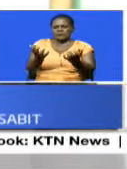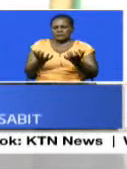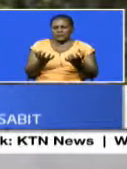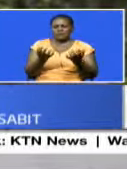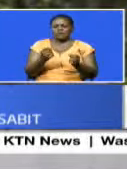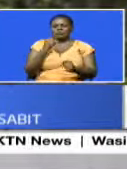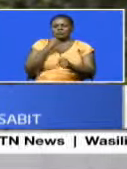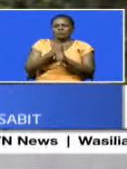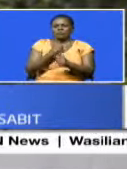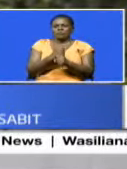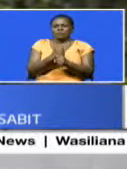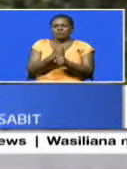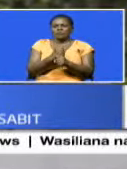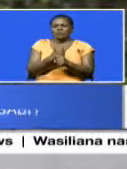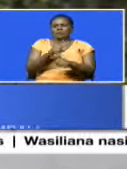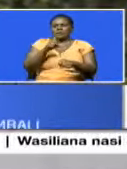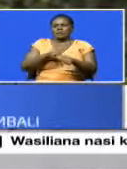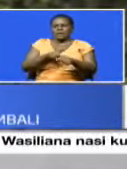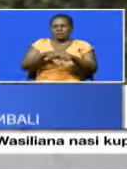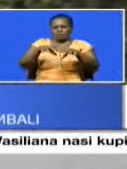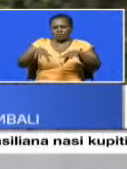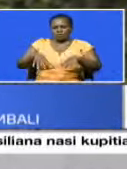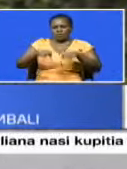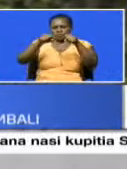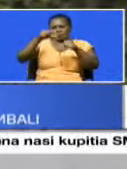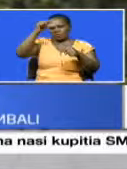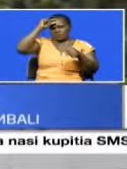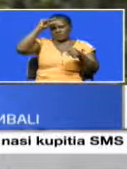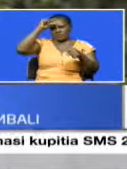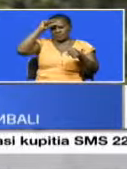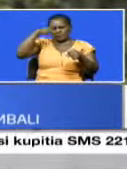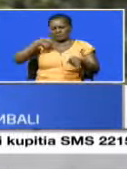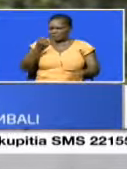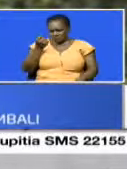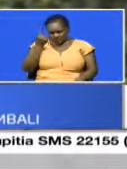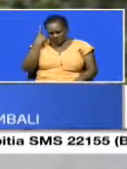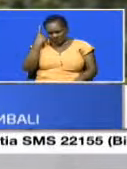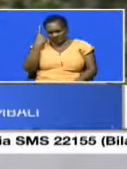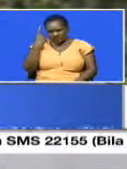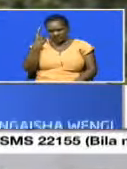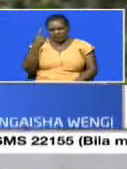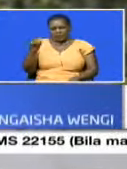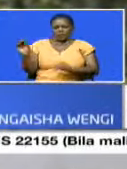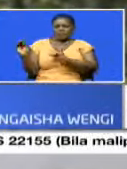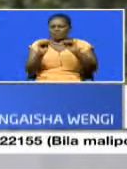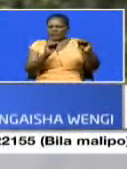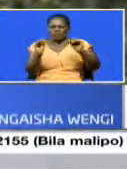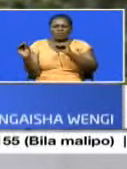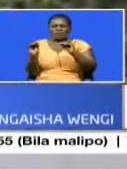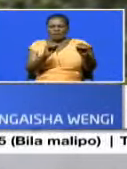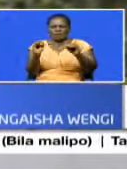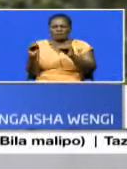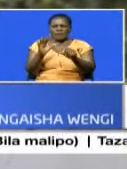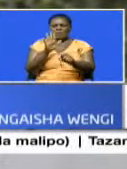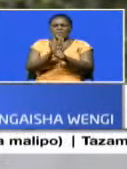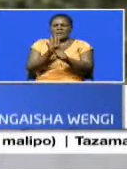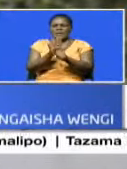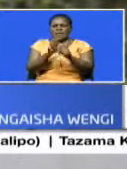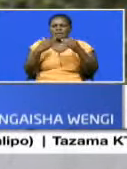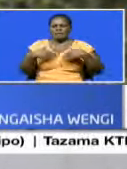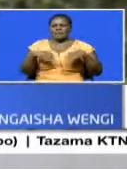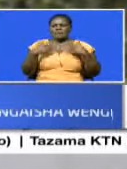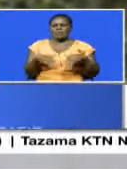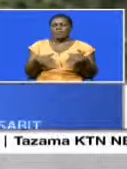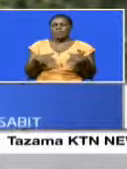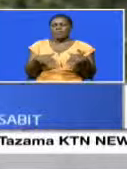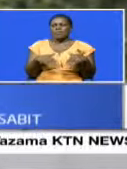deliver. When we took over, I realized that we had too many referrals. Our people were